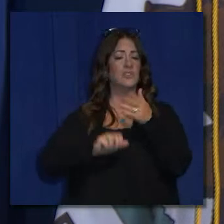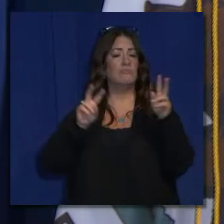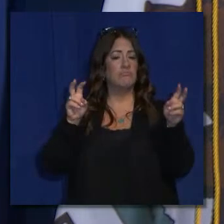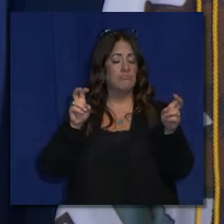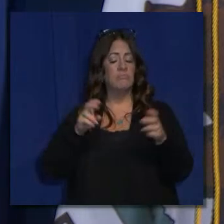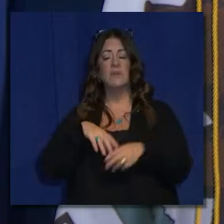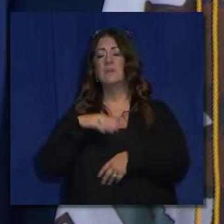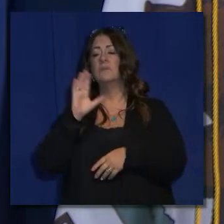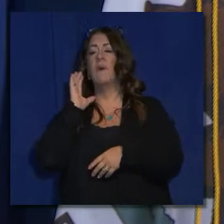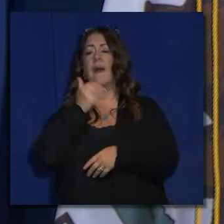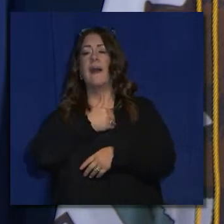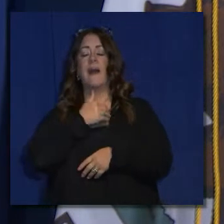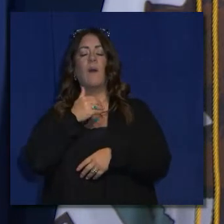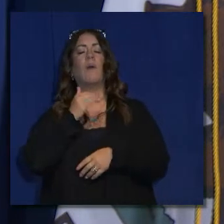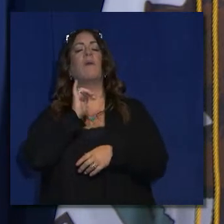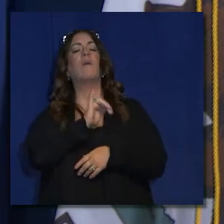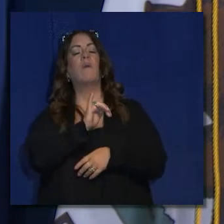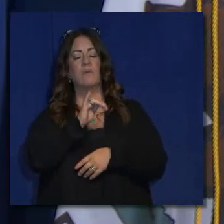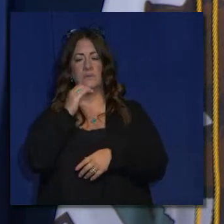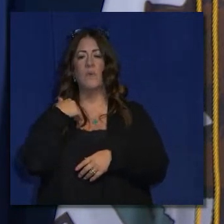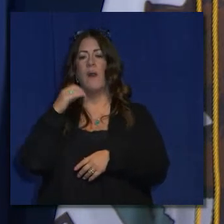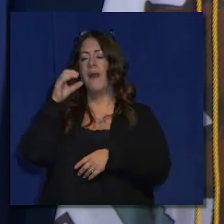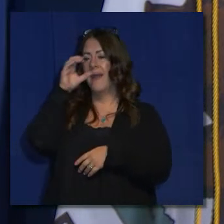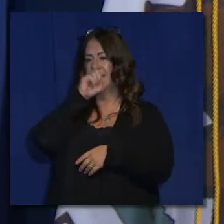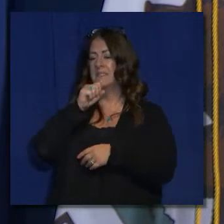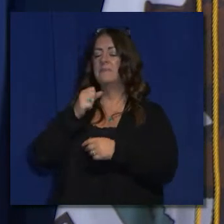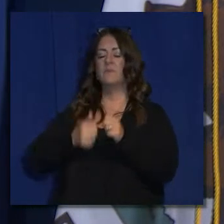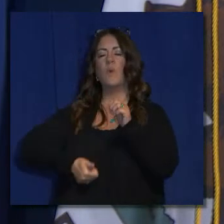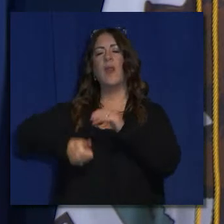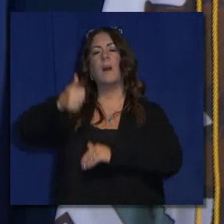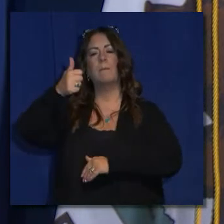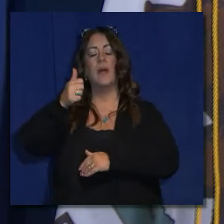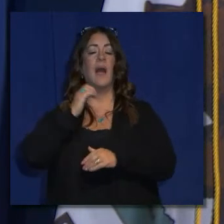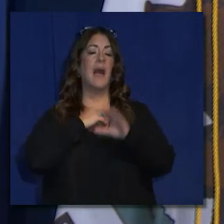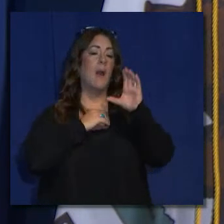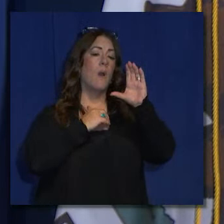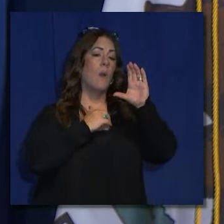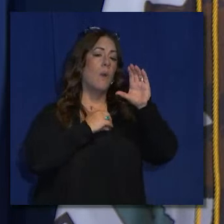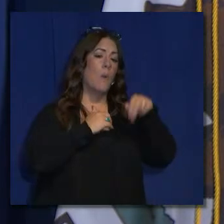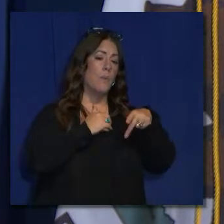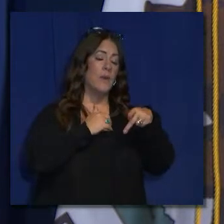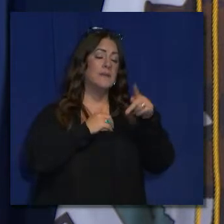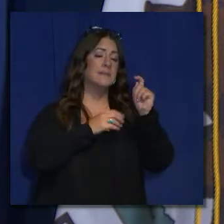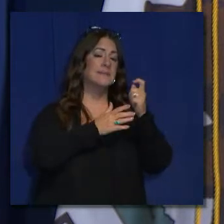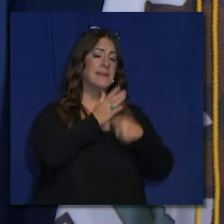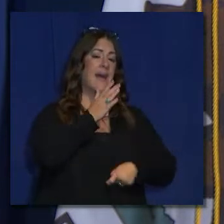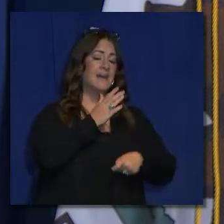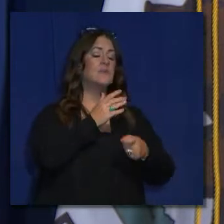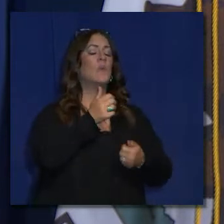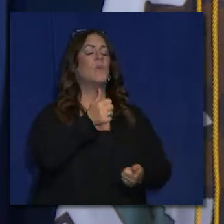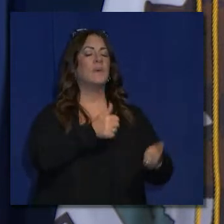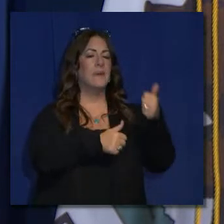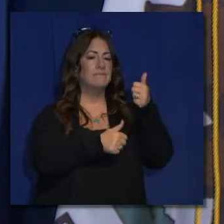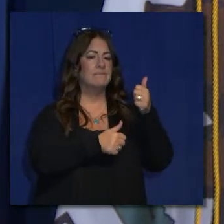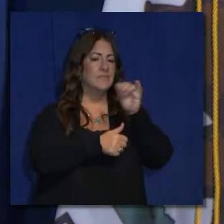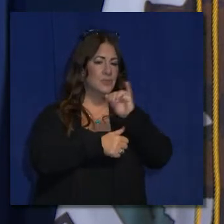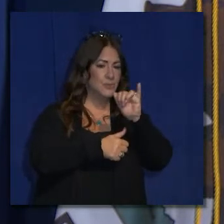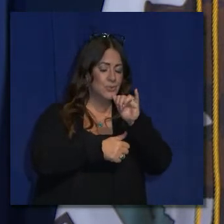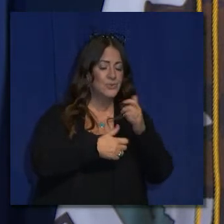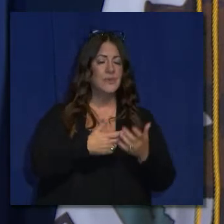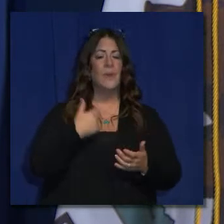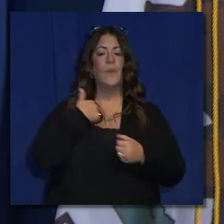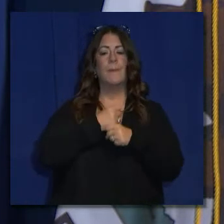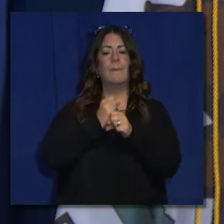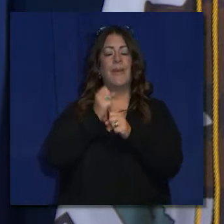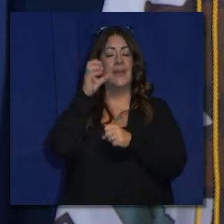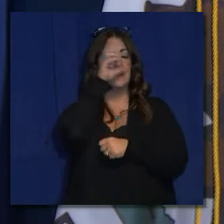and so our estimates were brought up significantly. Our corporate tax estimates were brought up significantly, and that's one factor. We have made